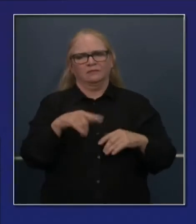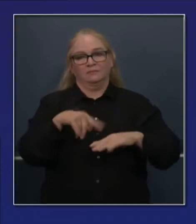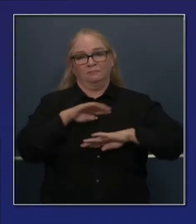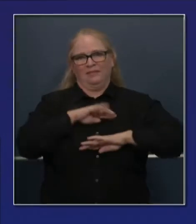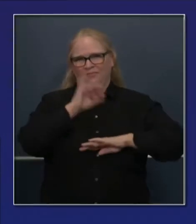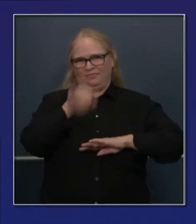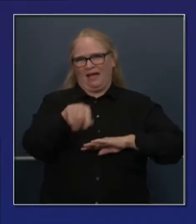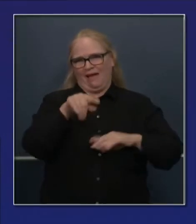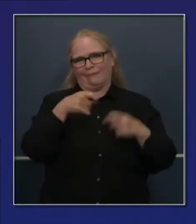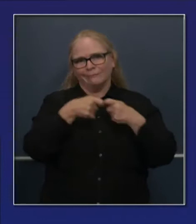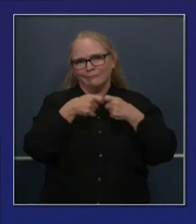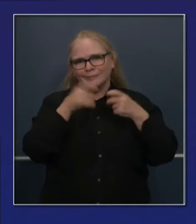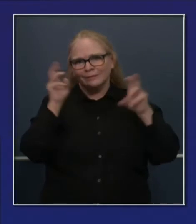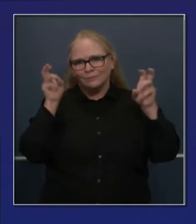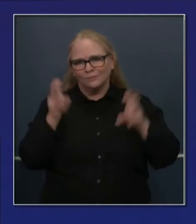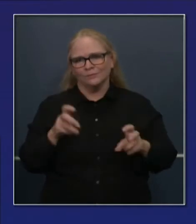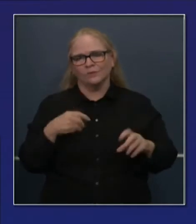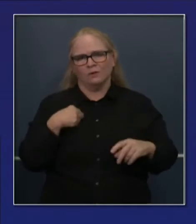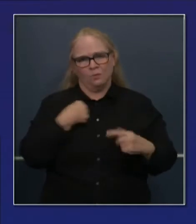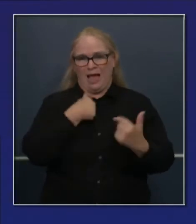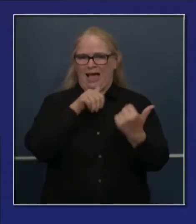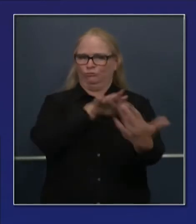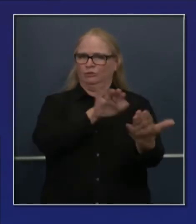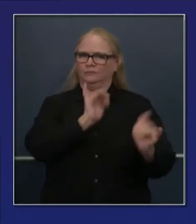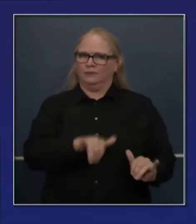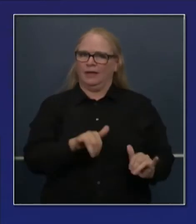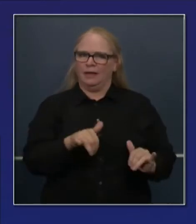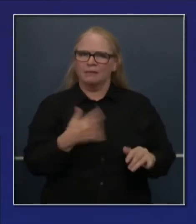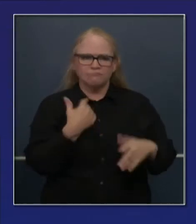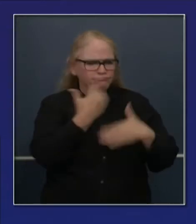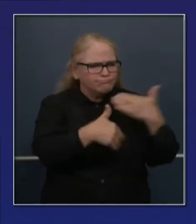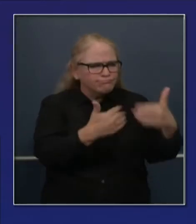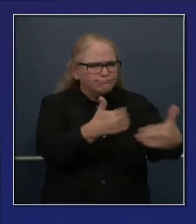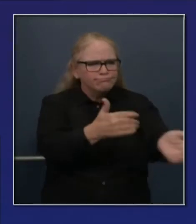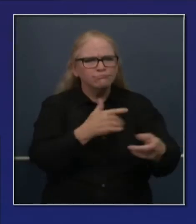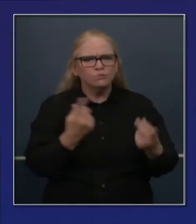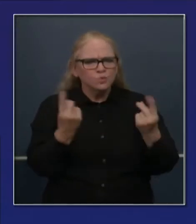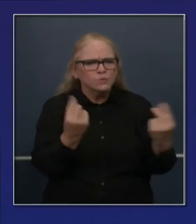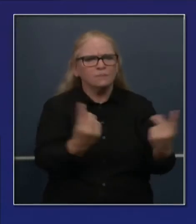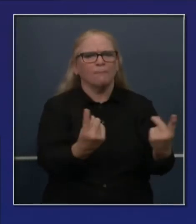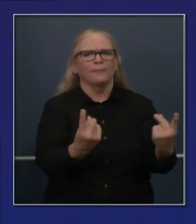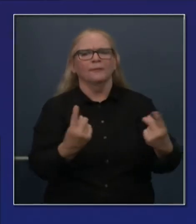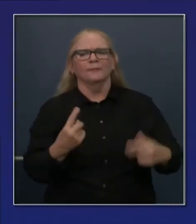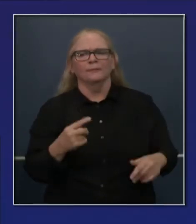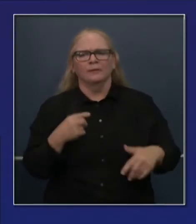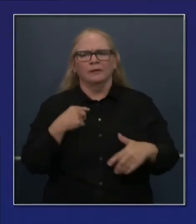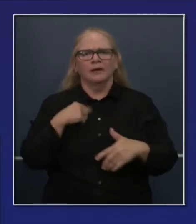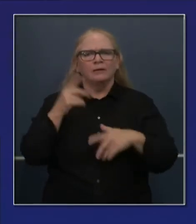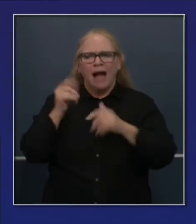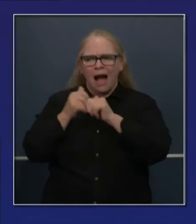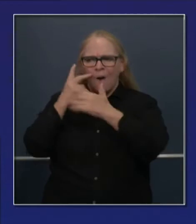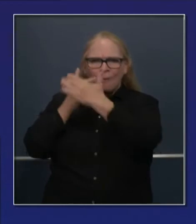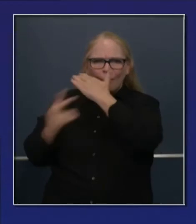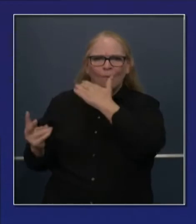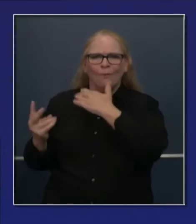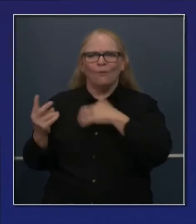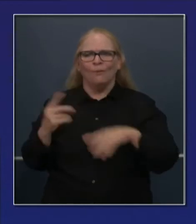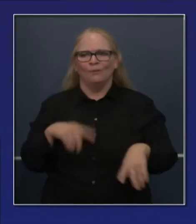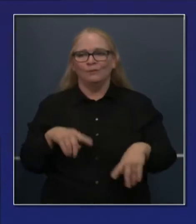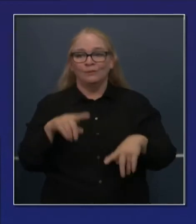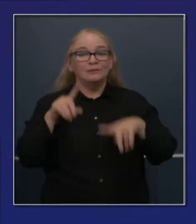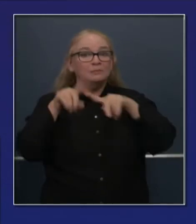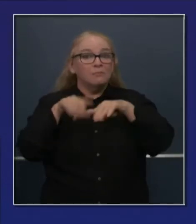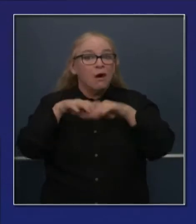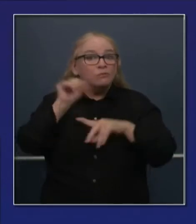protocols, processes, forecasting that's more sober around the potency of solar, what it means when there's